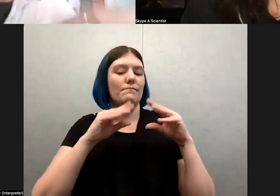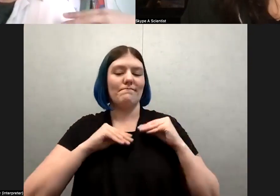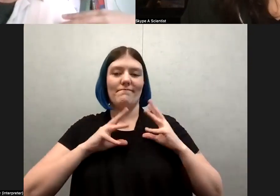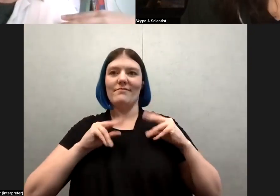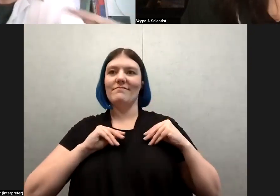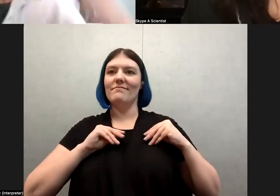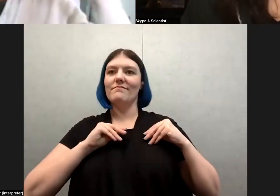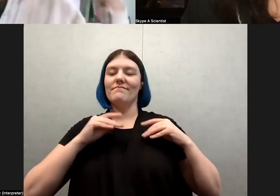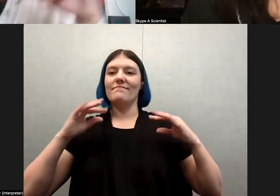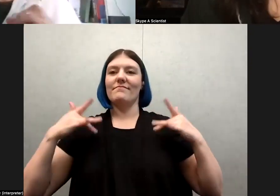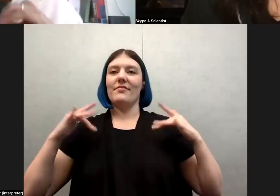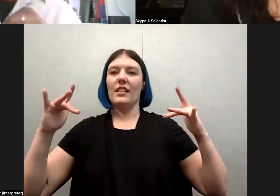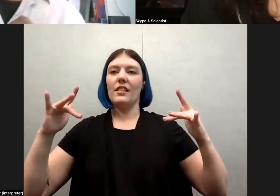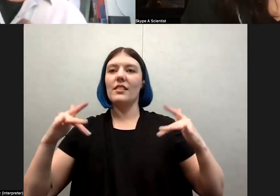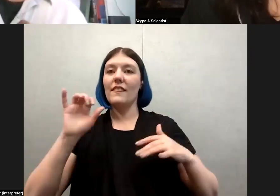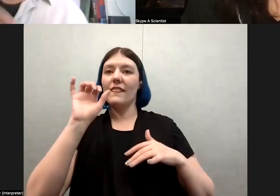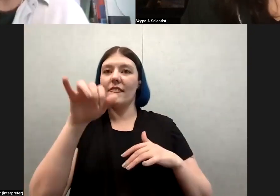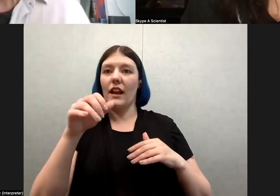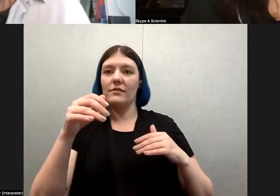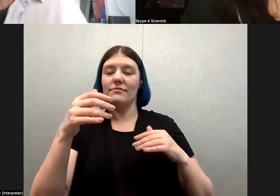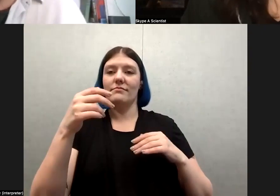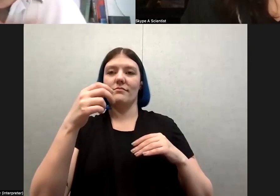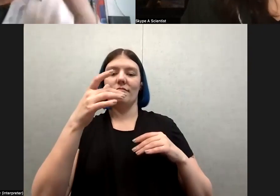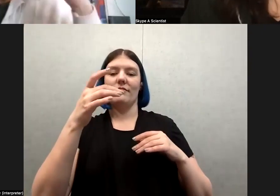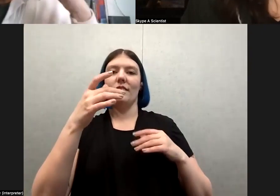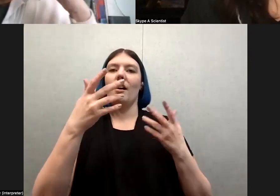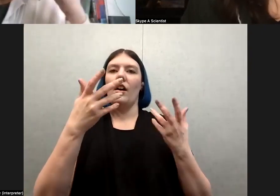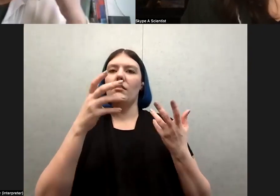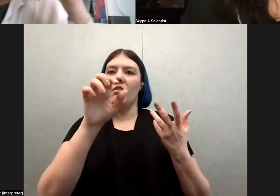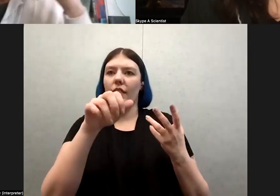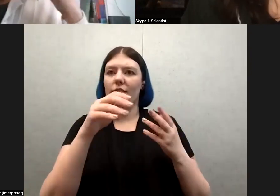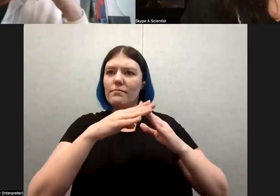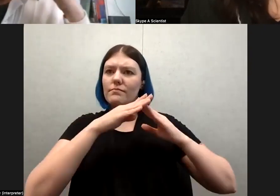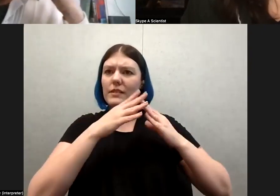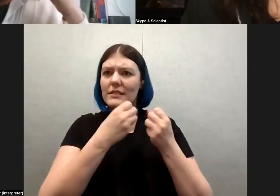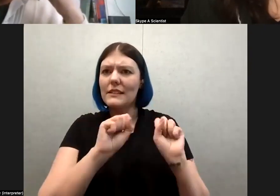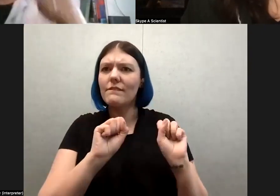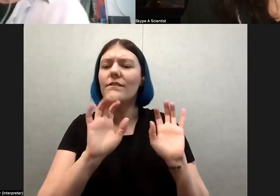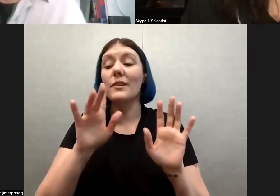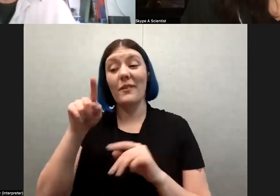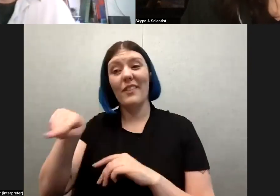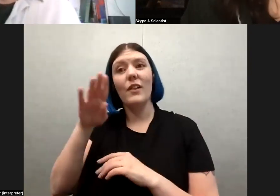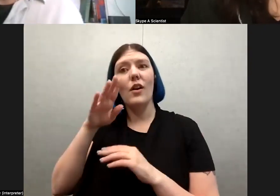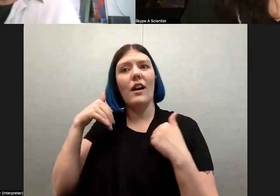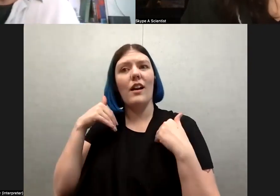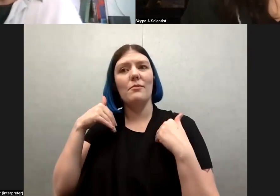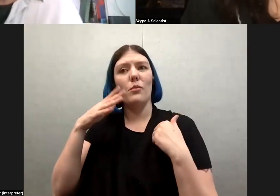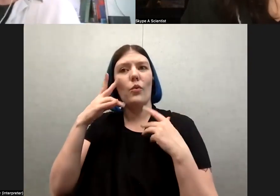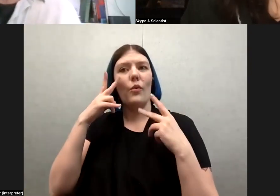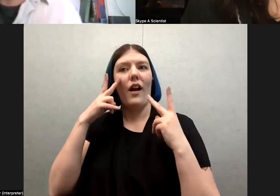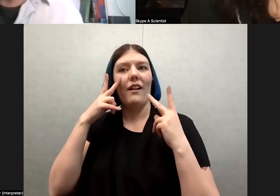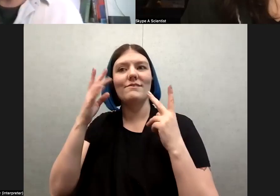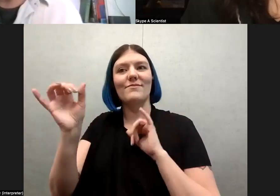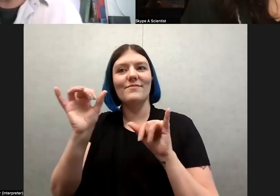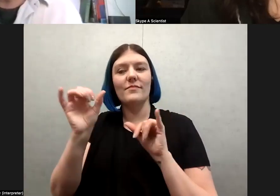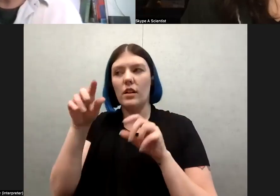for protection and it reflects back at you. So these animals' eyes work like that. So if you shine it, you